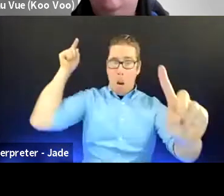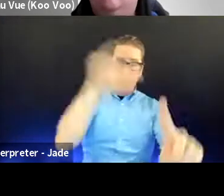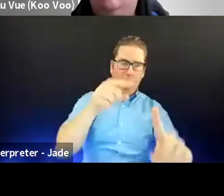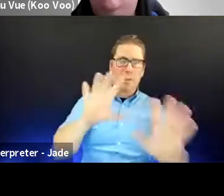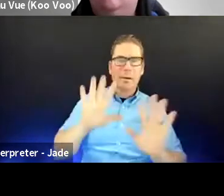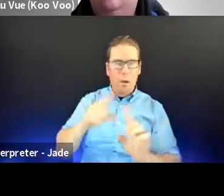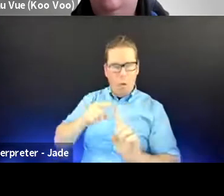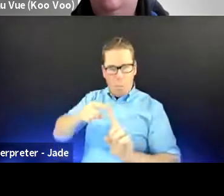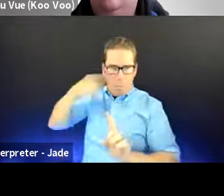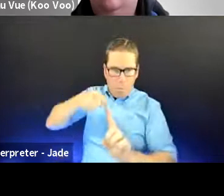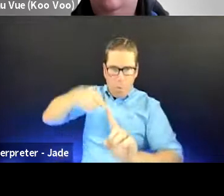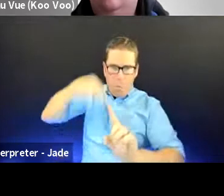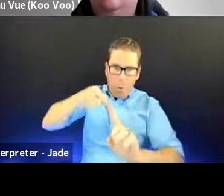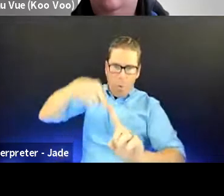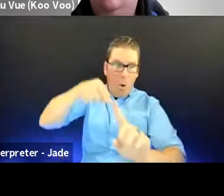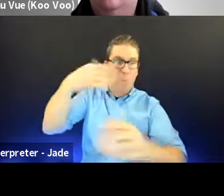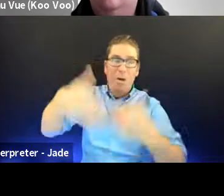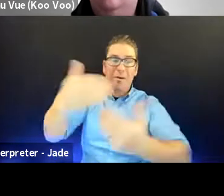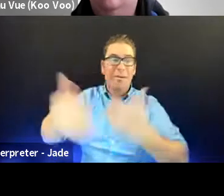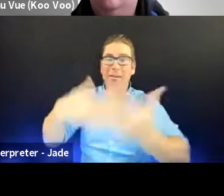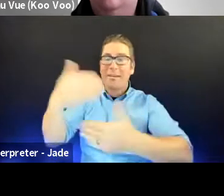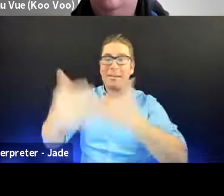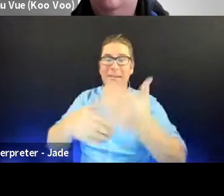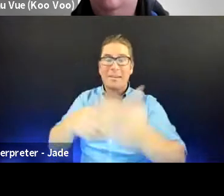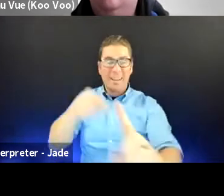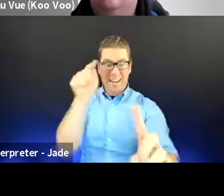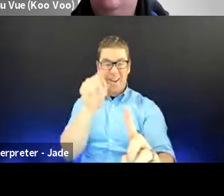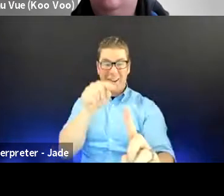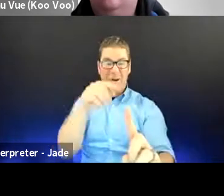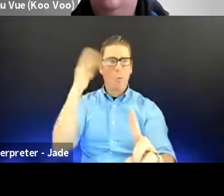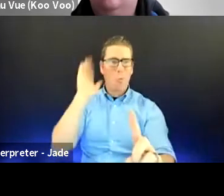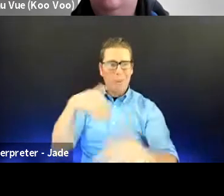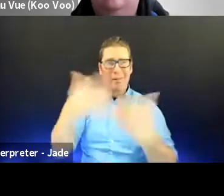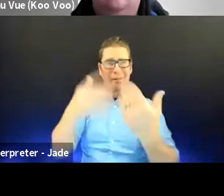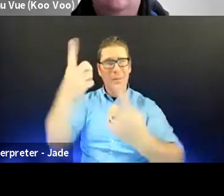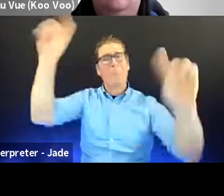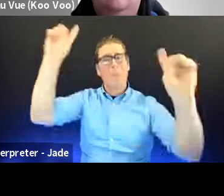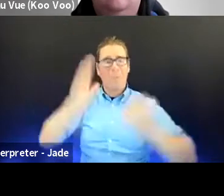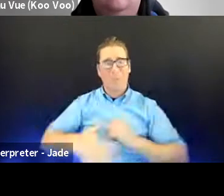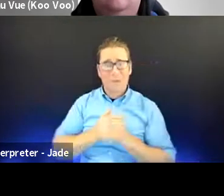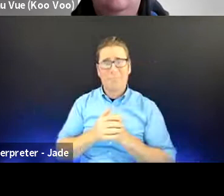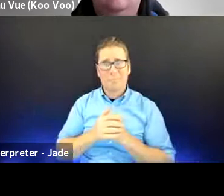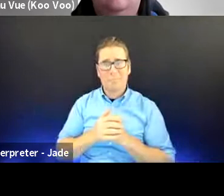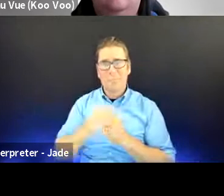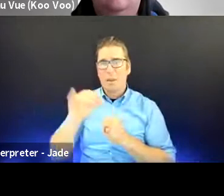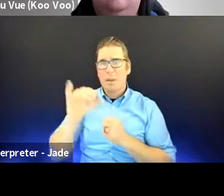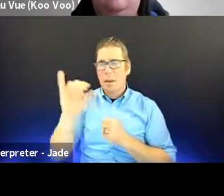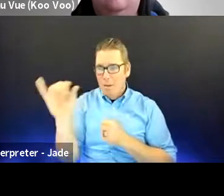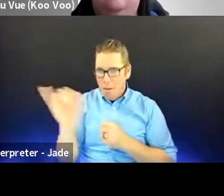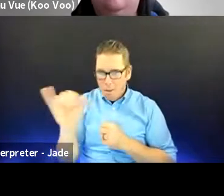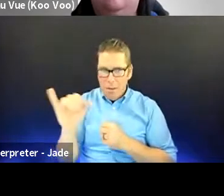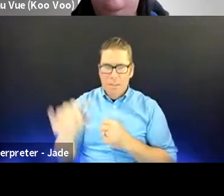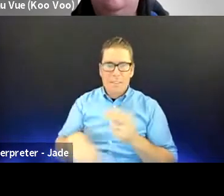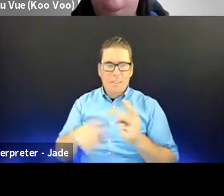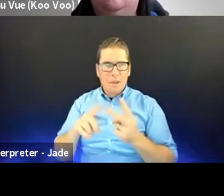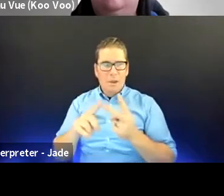towards a goal, eventually you'll get there. And the other thought, which resonates with Kao, and also I definitely believe with what